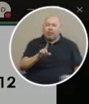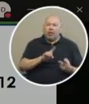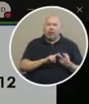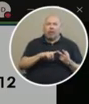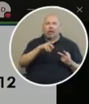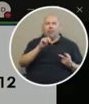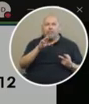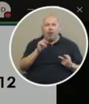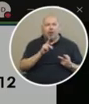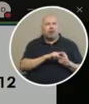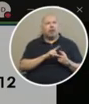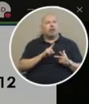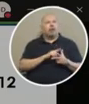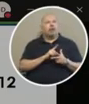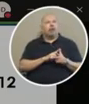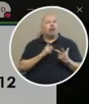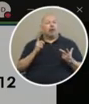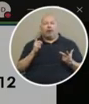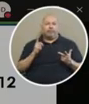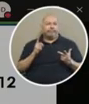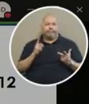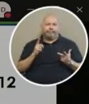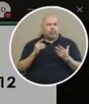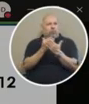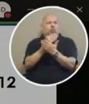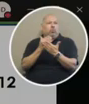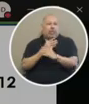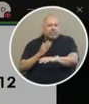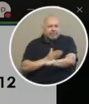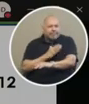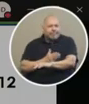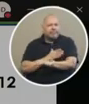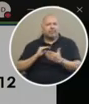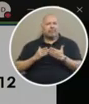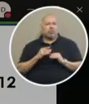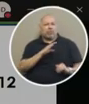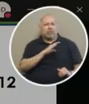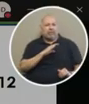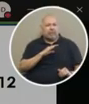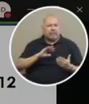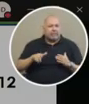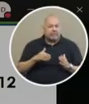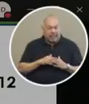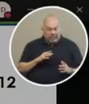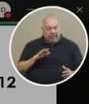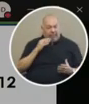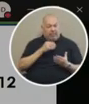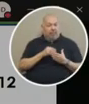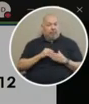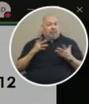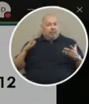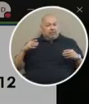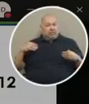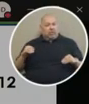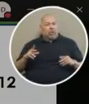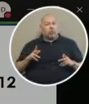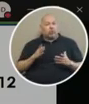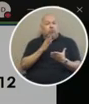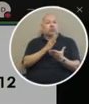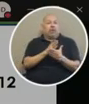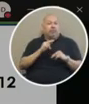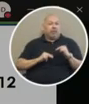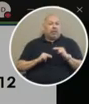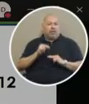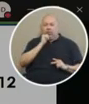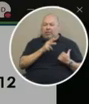the parks, the renovations of parks or new community centers. If the bonds have already been sold, you stopping